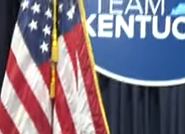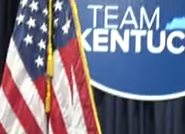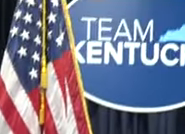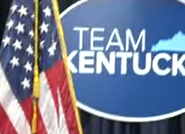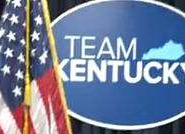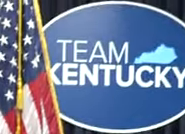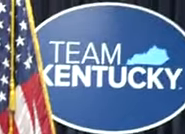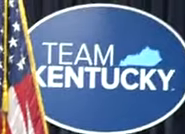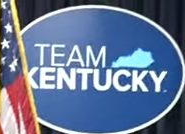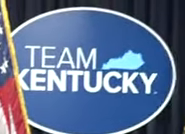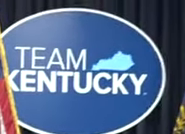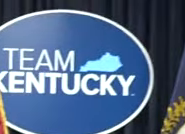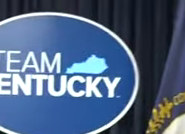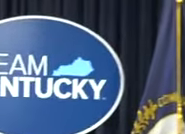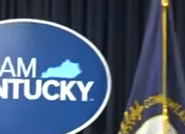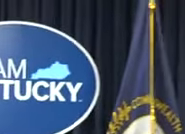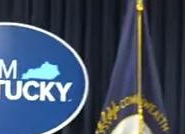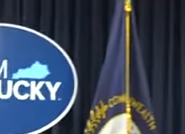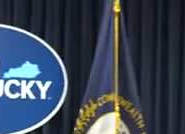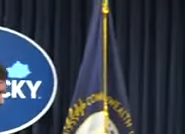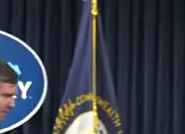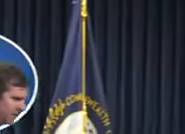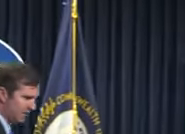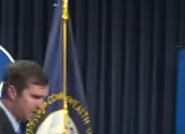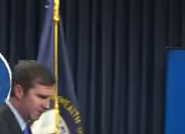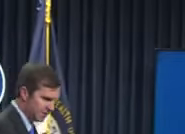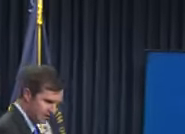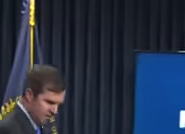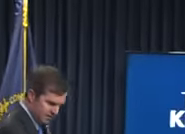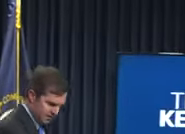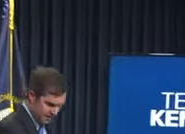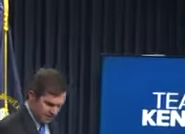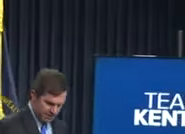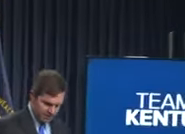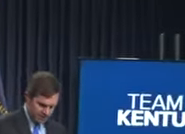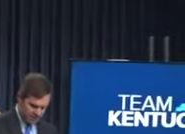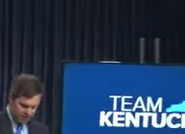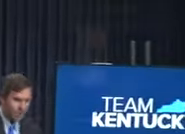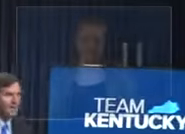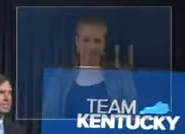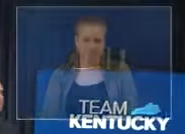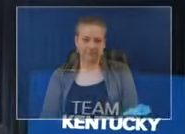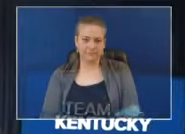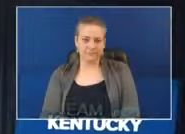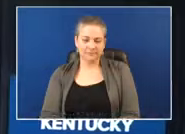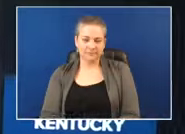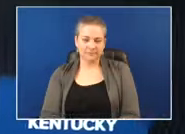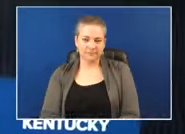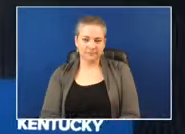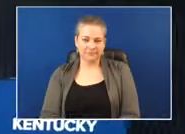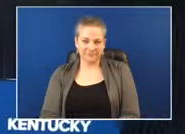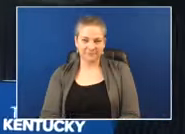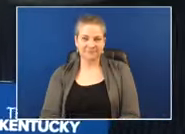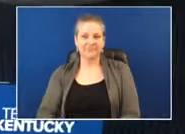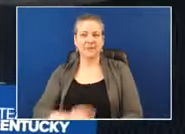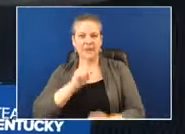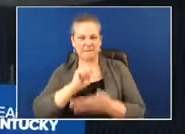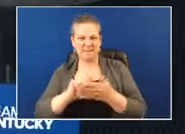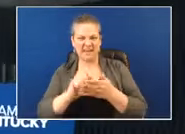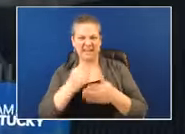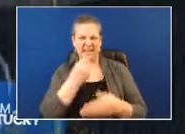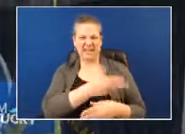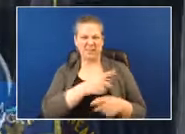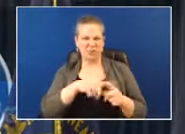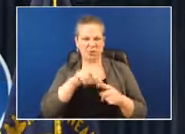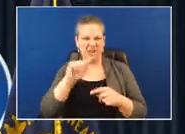Yes, All right. Next up, we've got